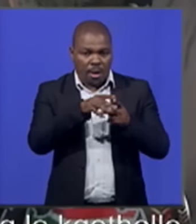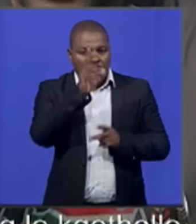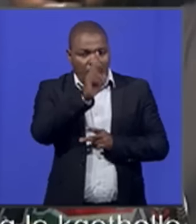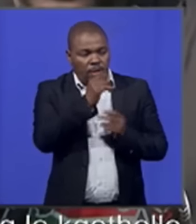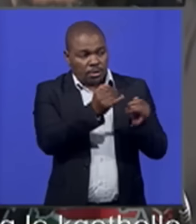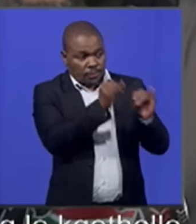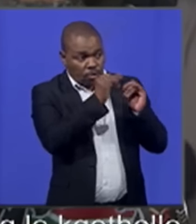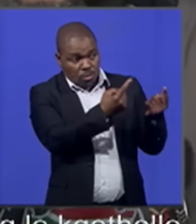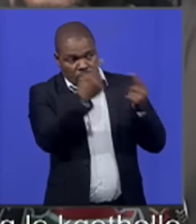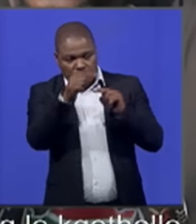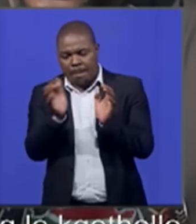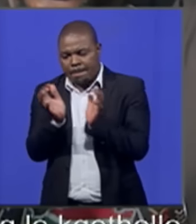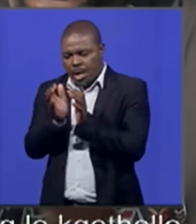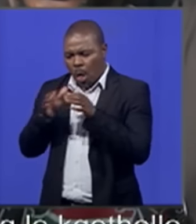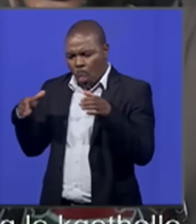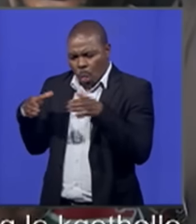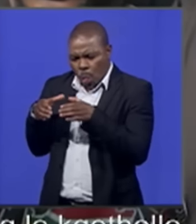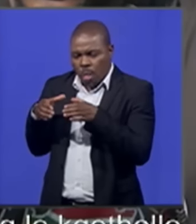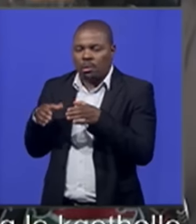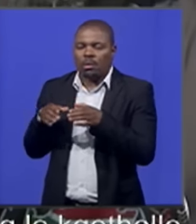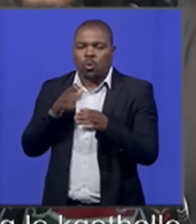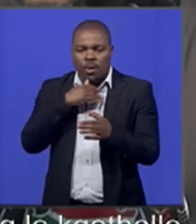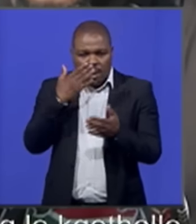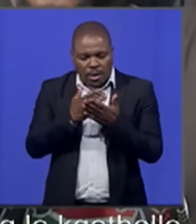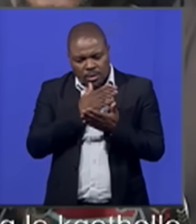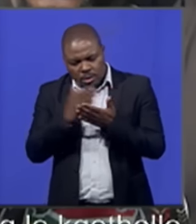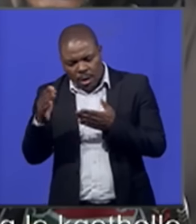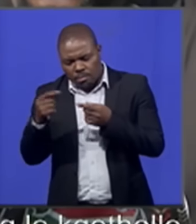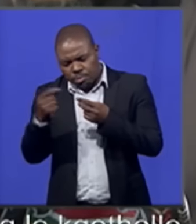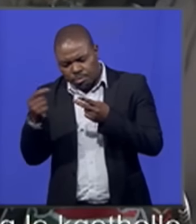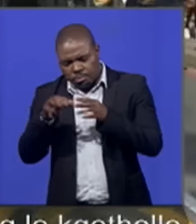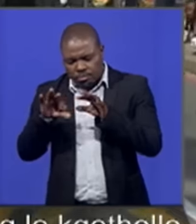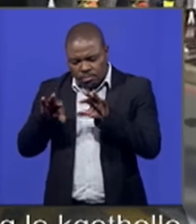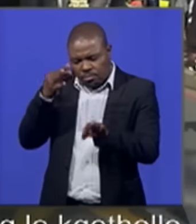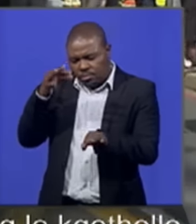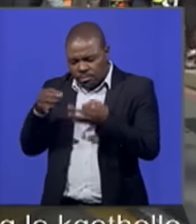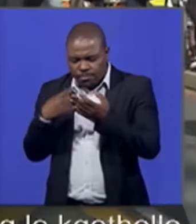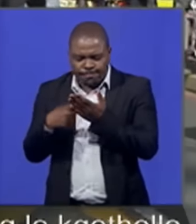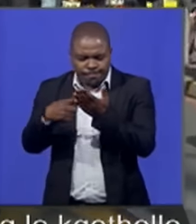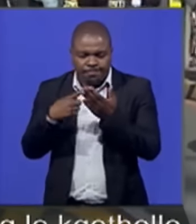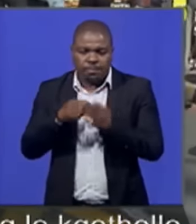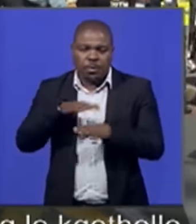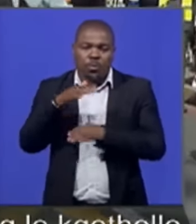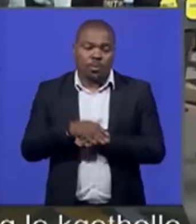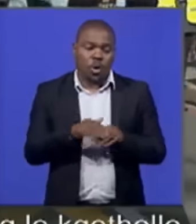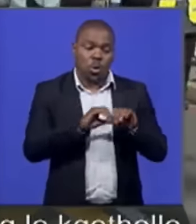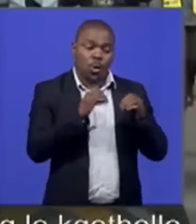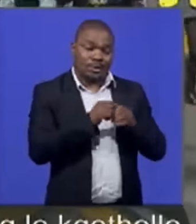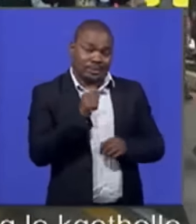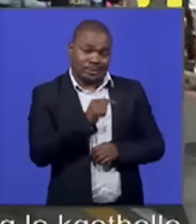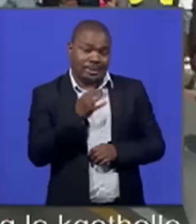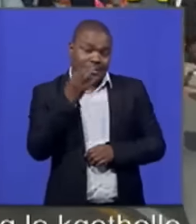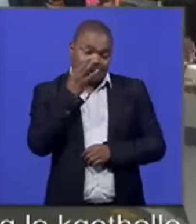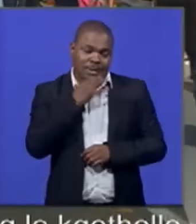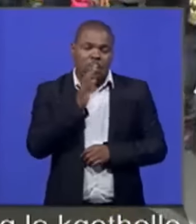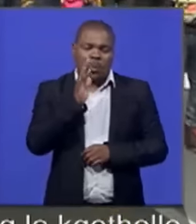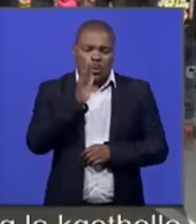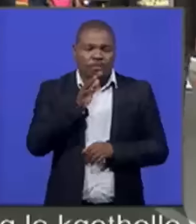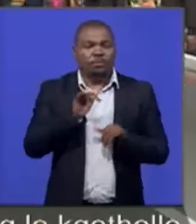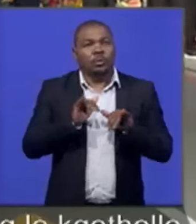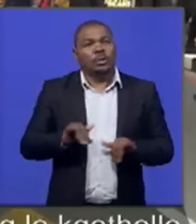meeting where we can unpack some of the issues in more details. Mokgatlo wa Batsonga Machangane o re o tla letela go